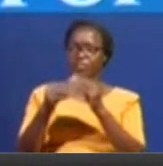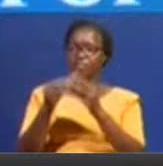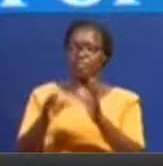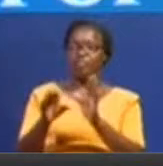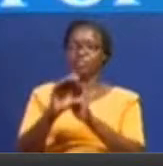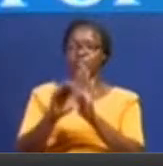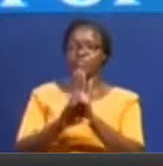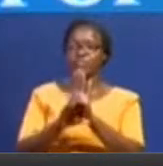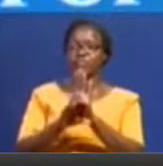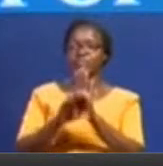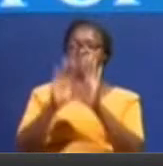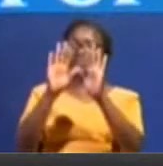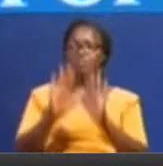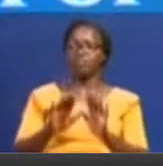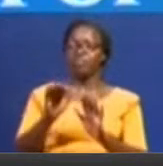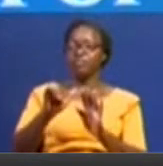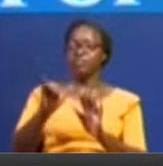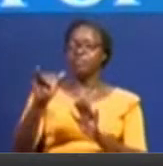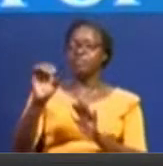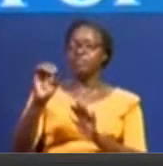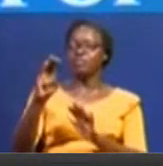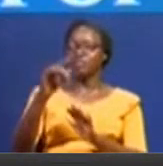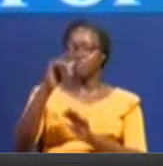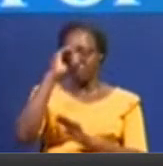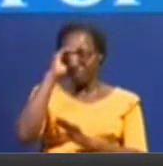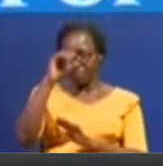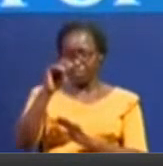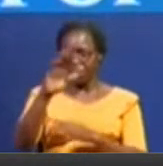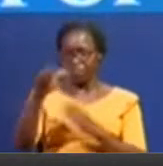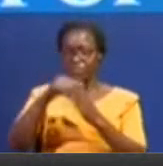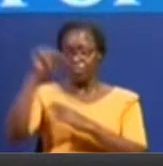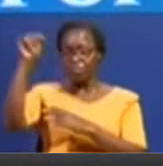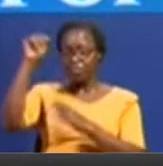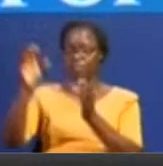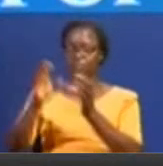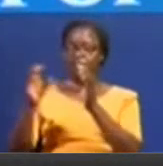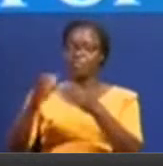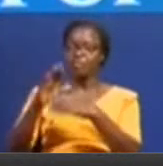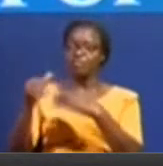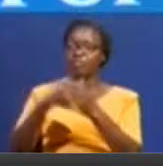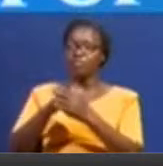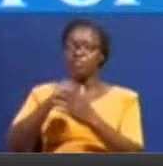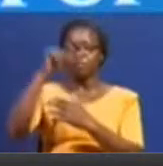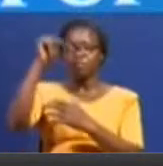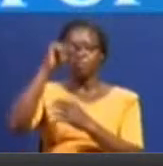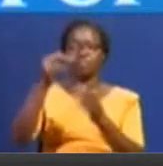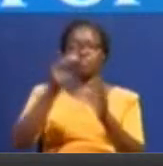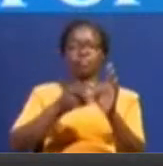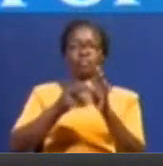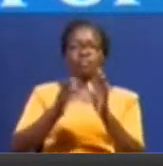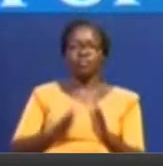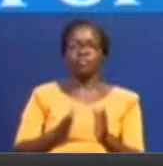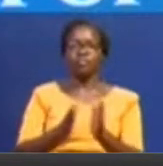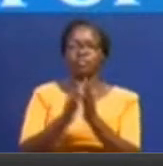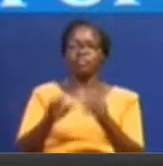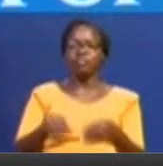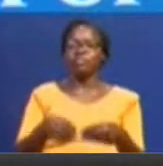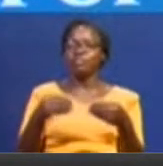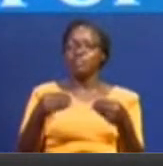Constitution, it is important that IEBC is respected by all political parties and all political players to be able to